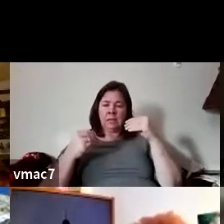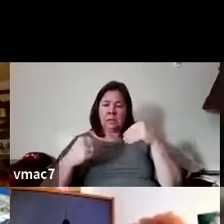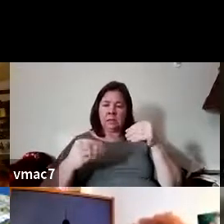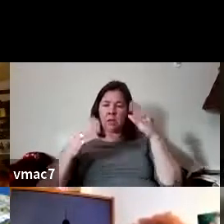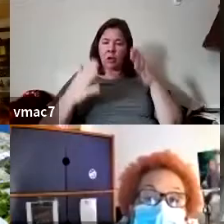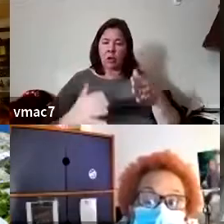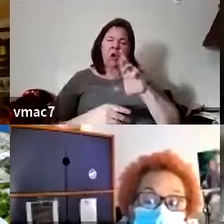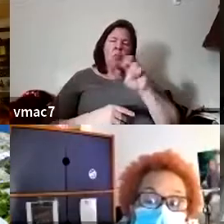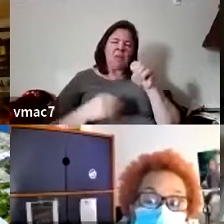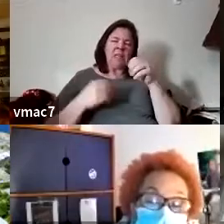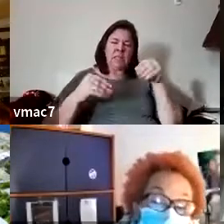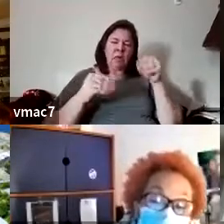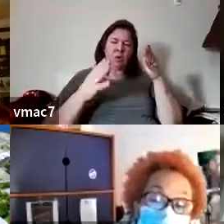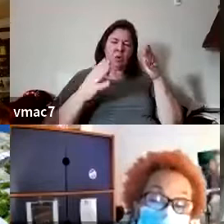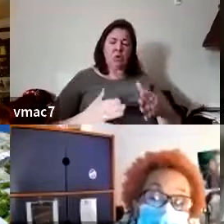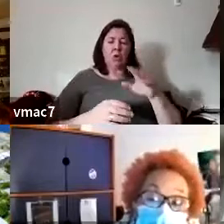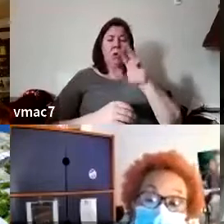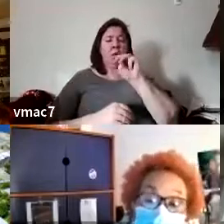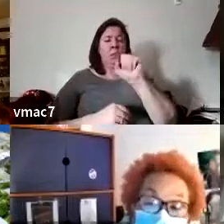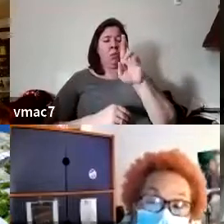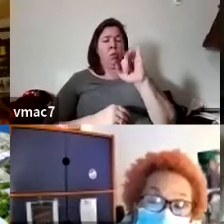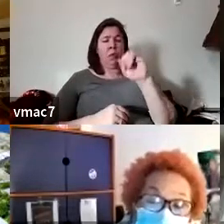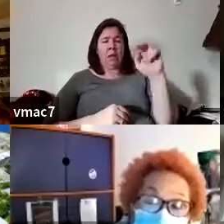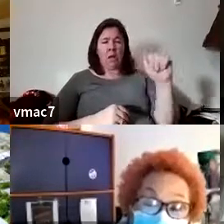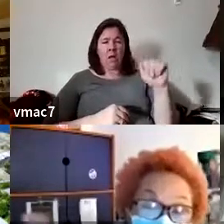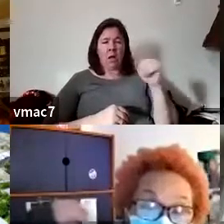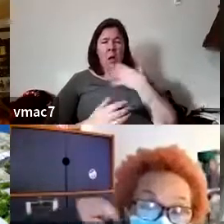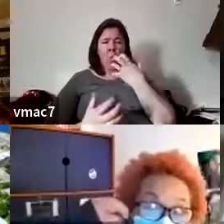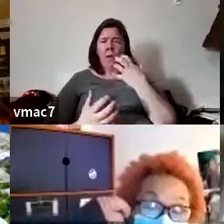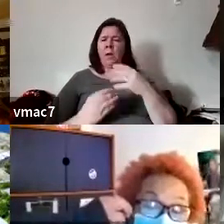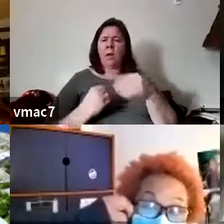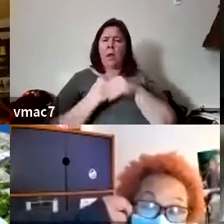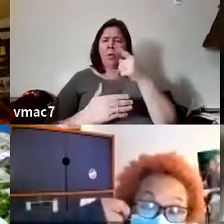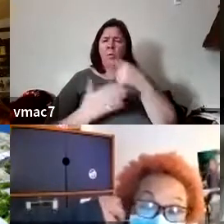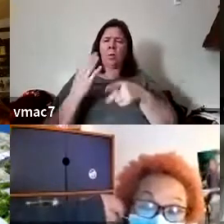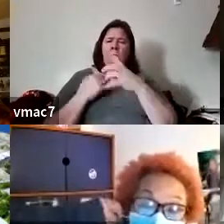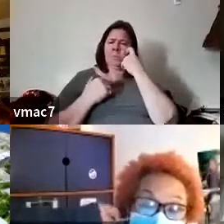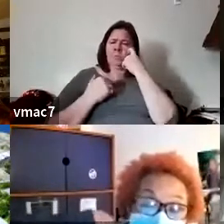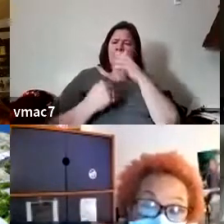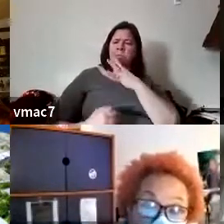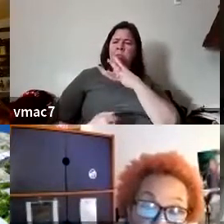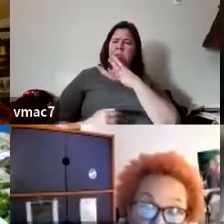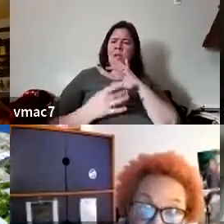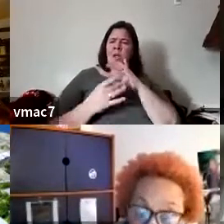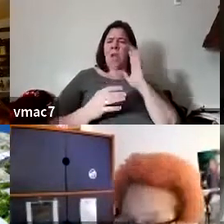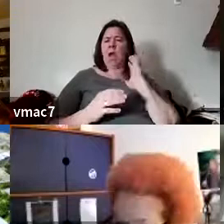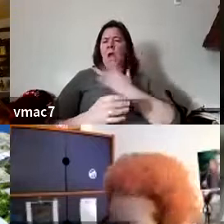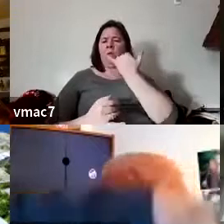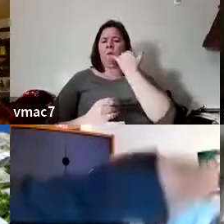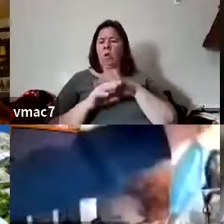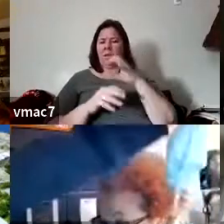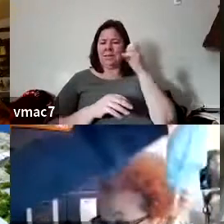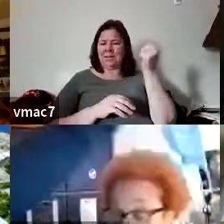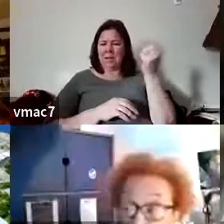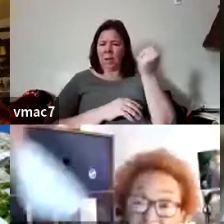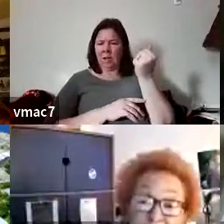to add to that, what you just said. And again, based on what I said on our call on Saturday, just to